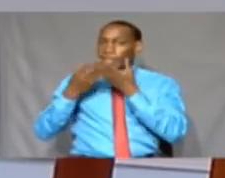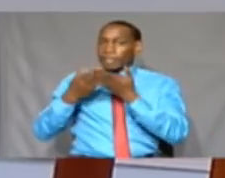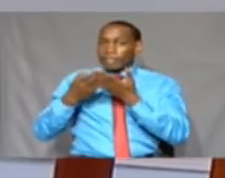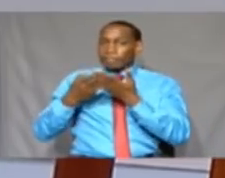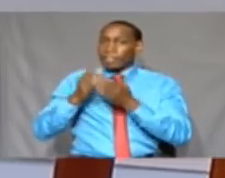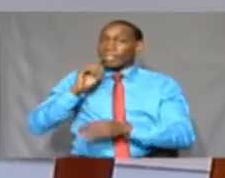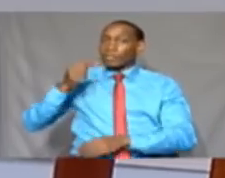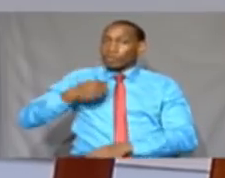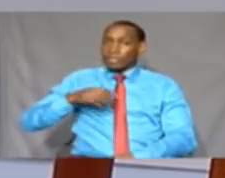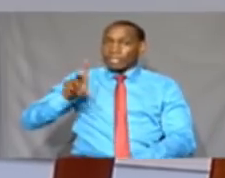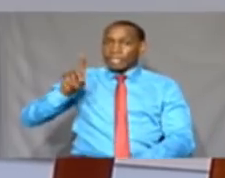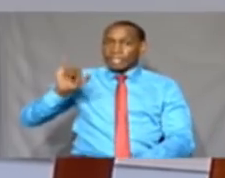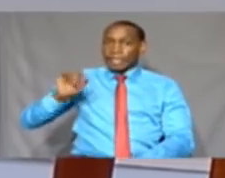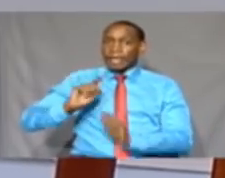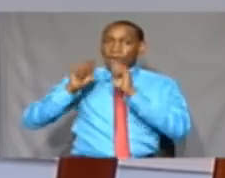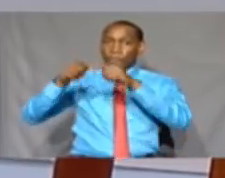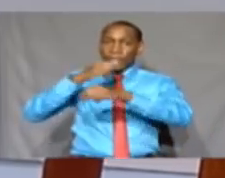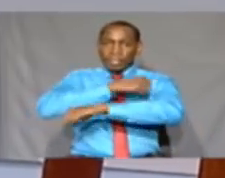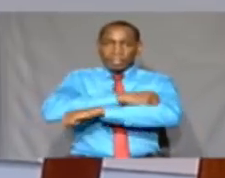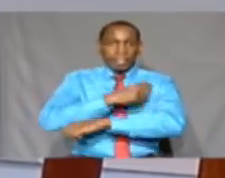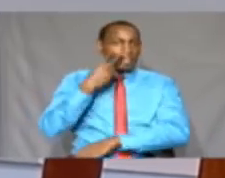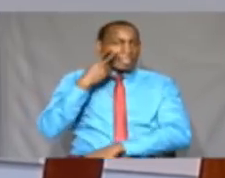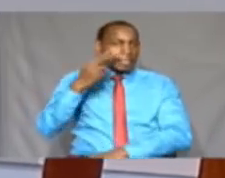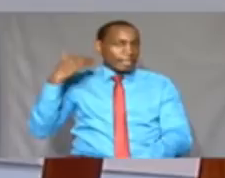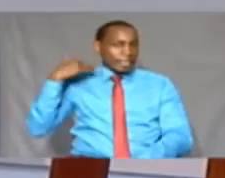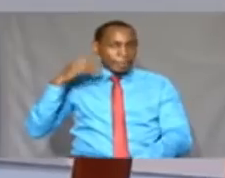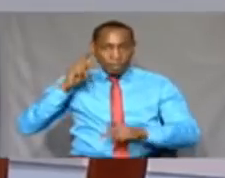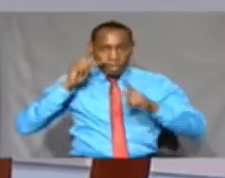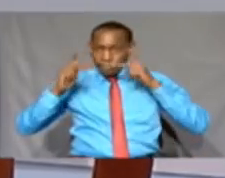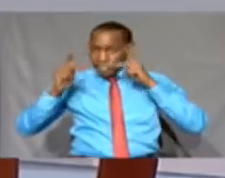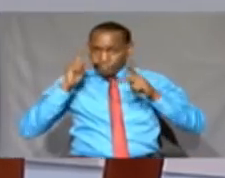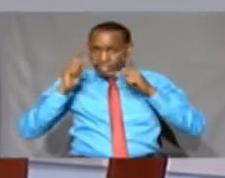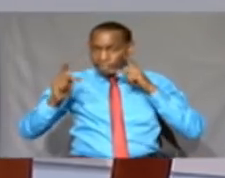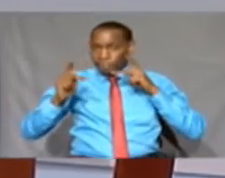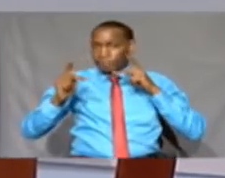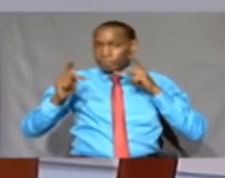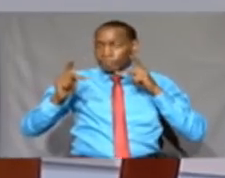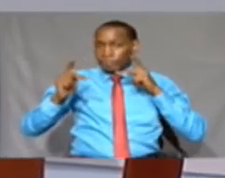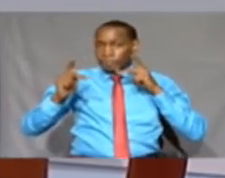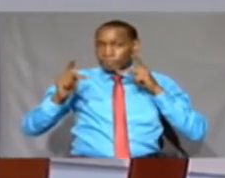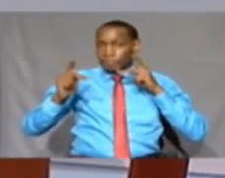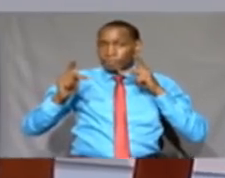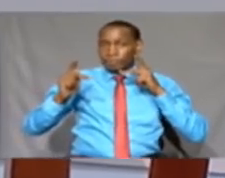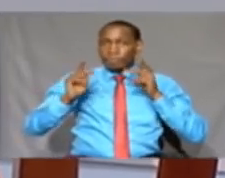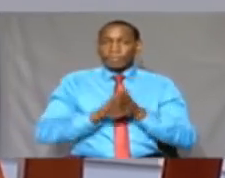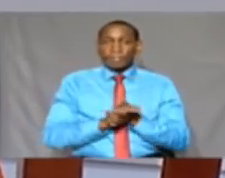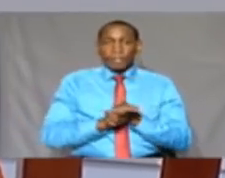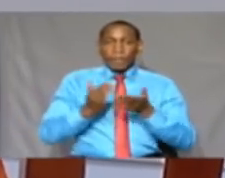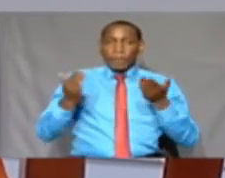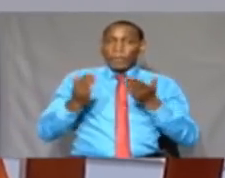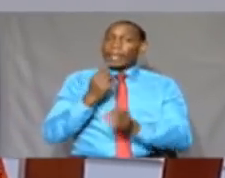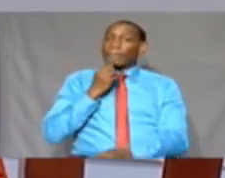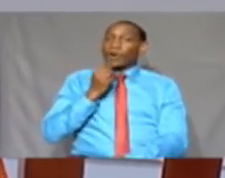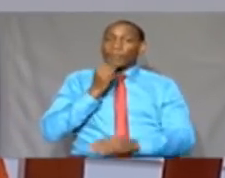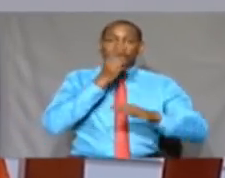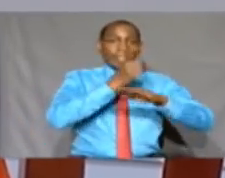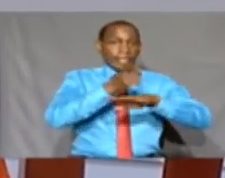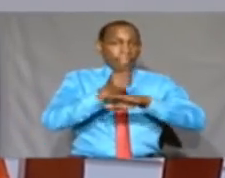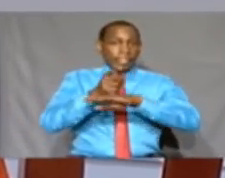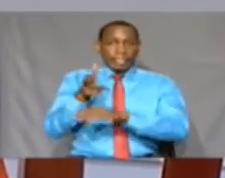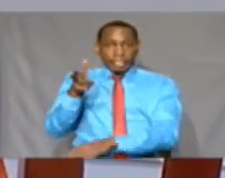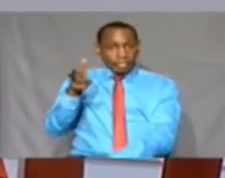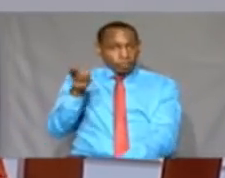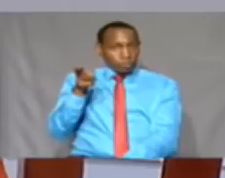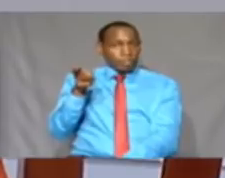their school because they were looking at the criminal element or supposed criminal element where he's threatening to shoot.